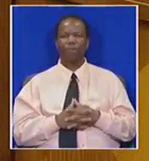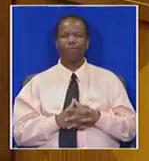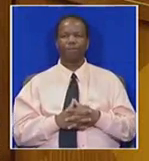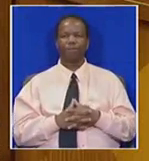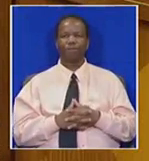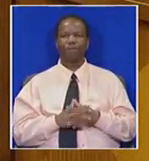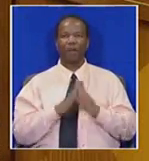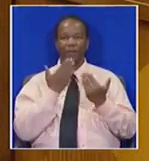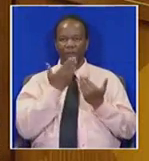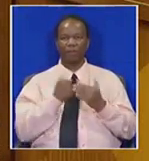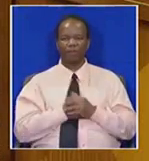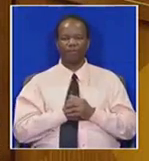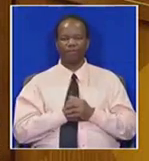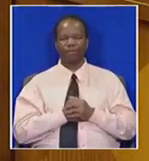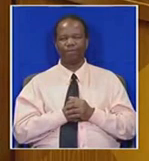Thank you.